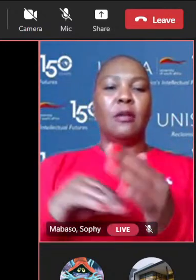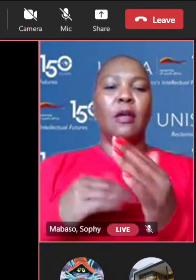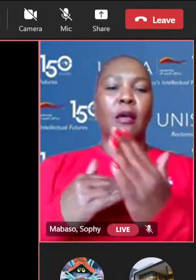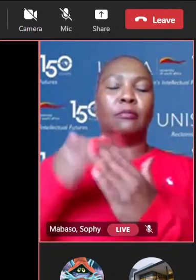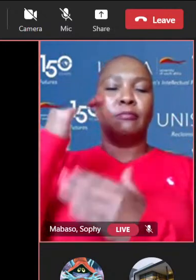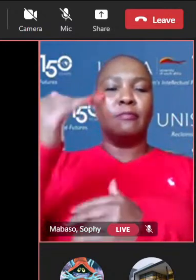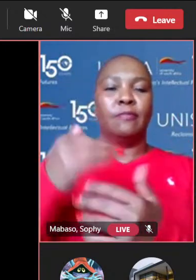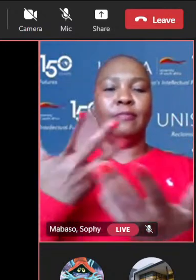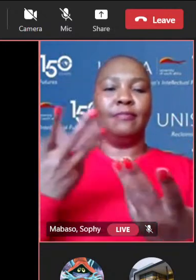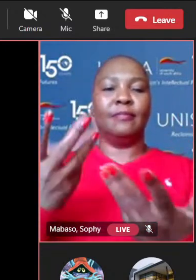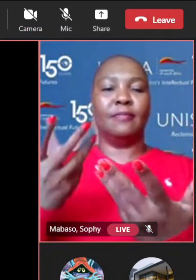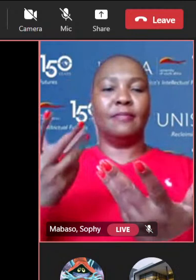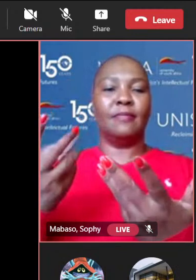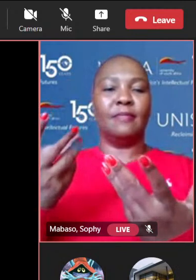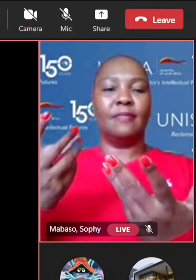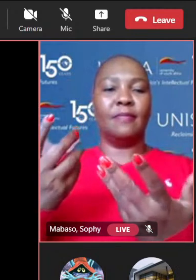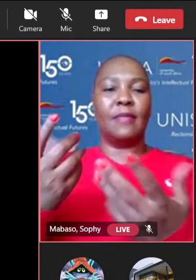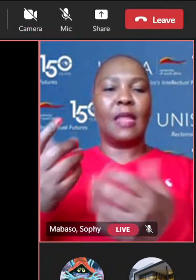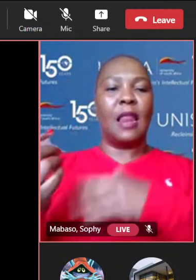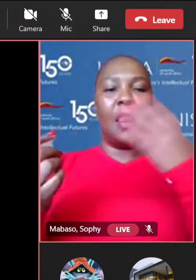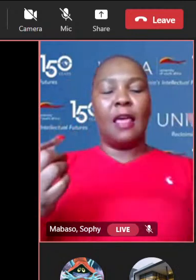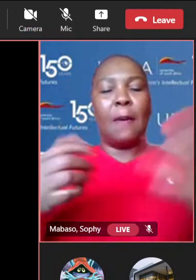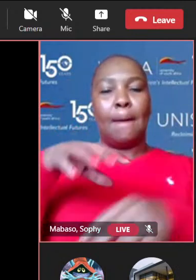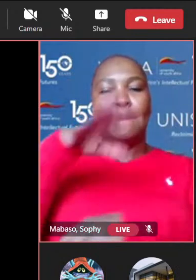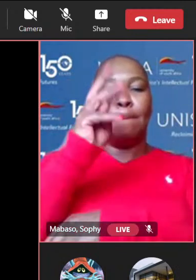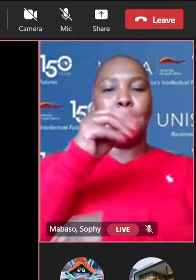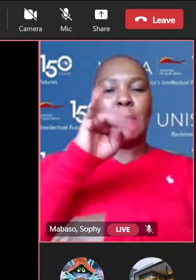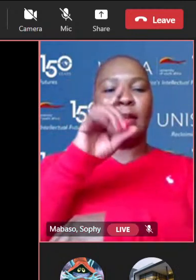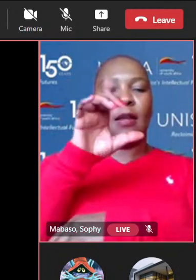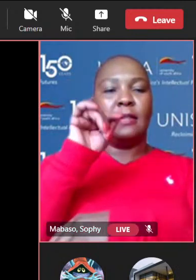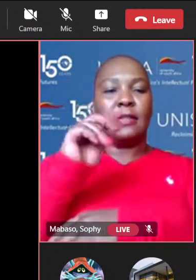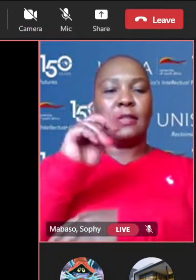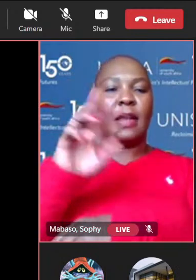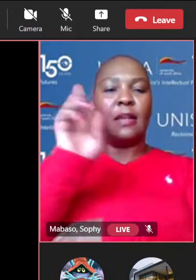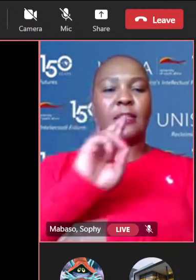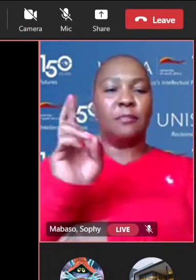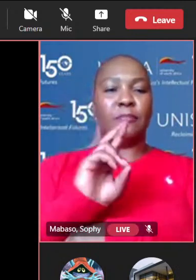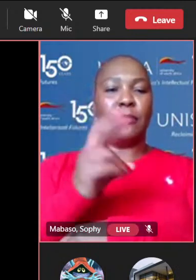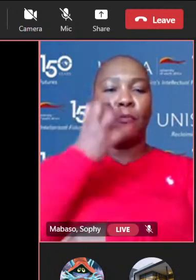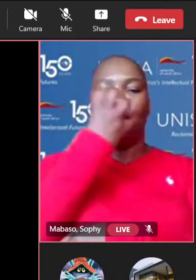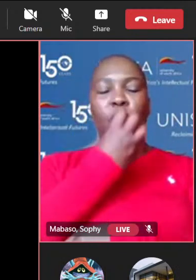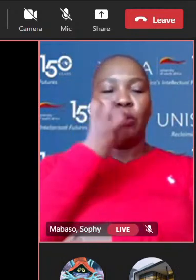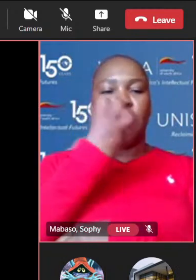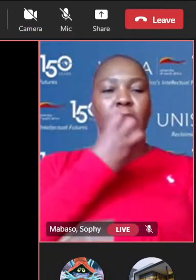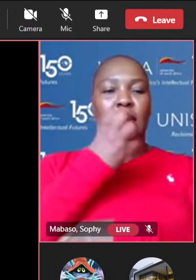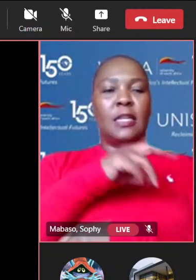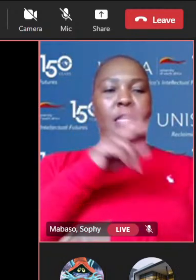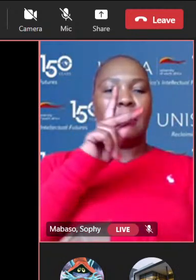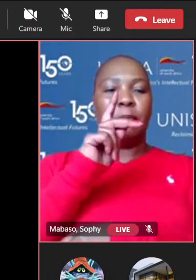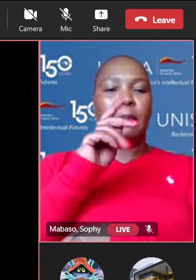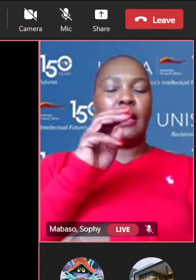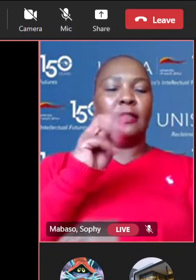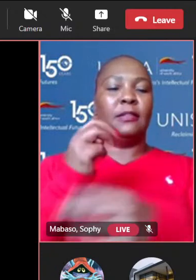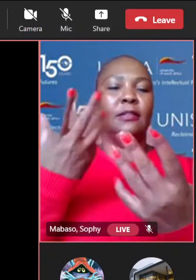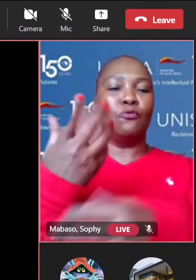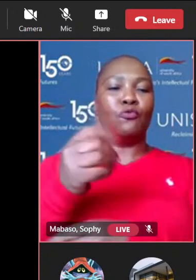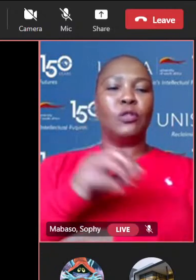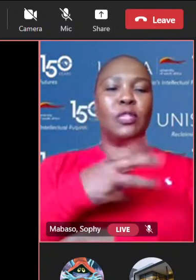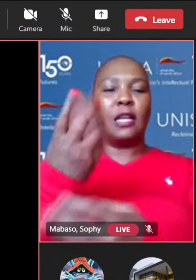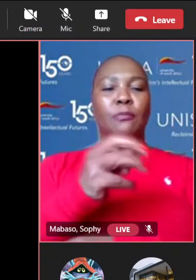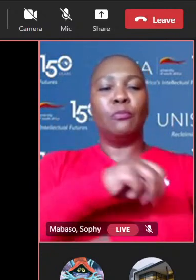left corner, Midlands, which covers Rustenburg, Bloemfontein, Kimberley, Potchefstroom, Kronstadt, and